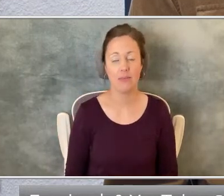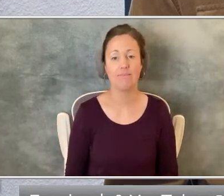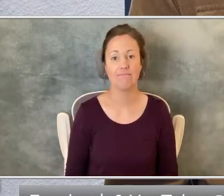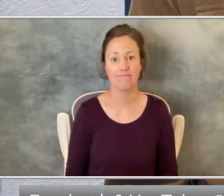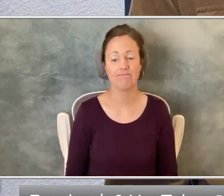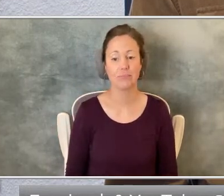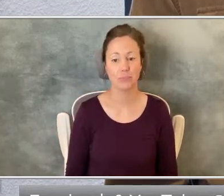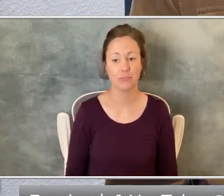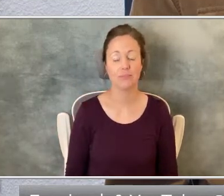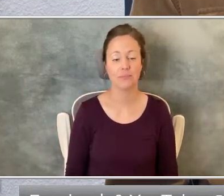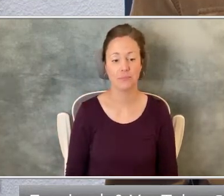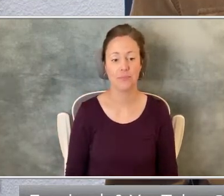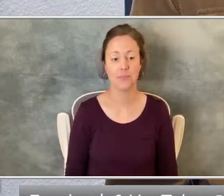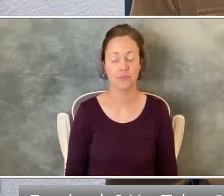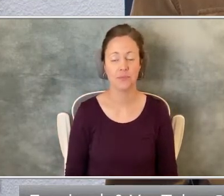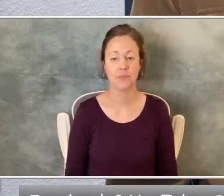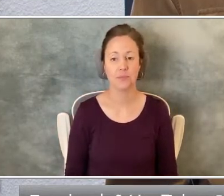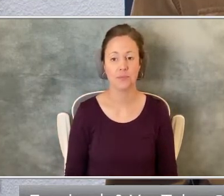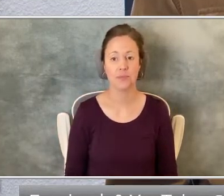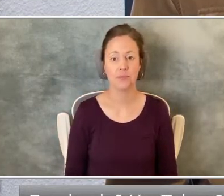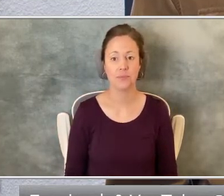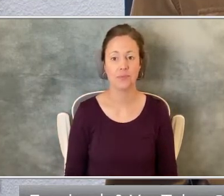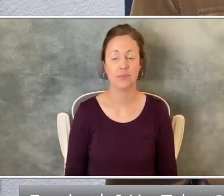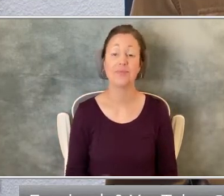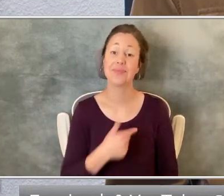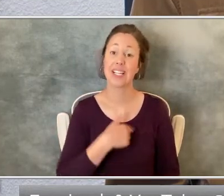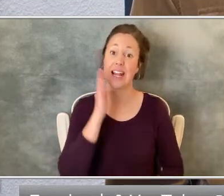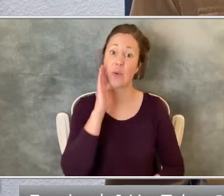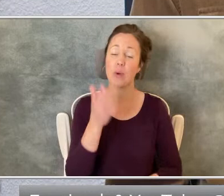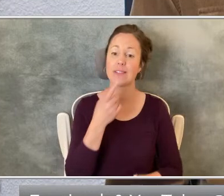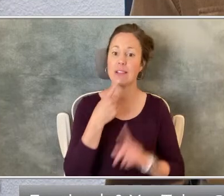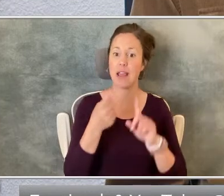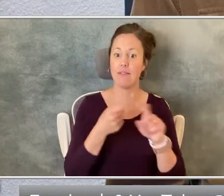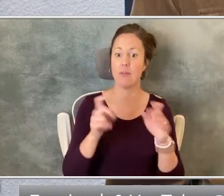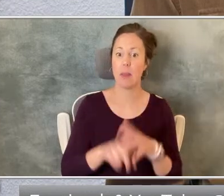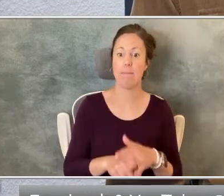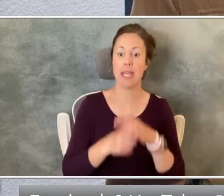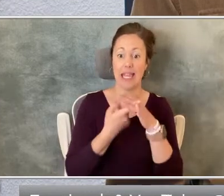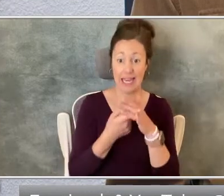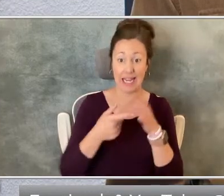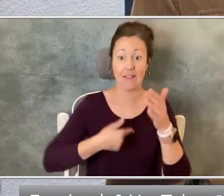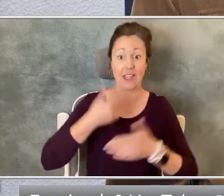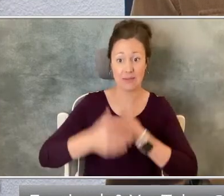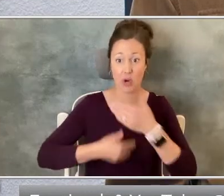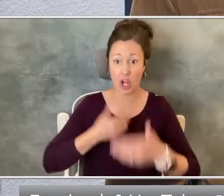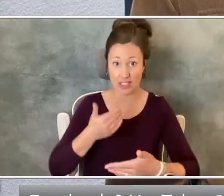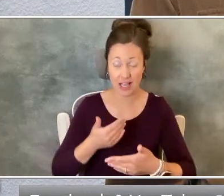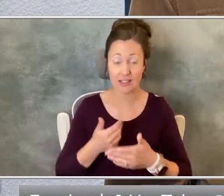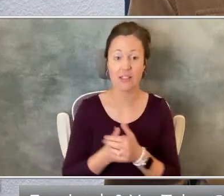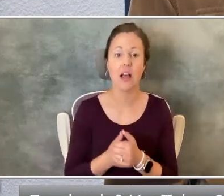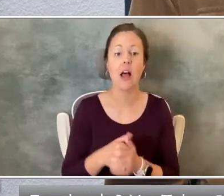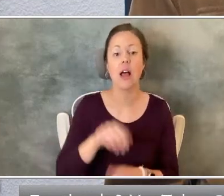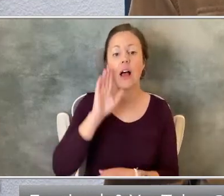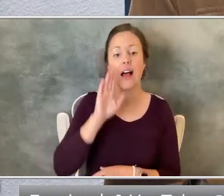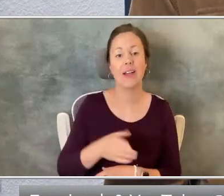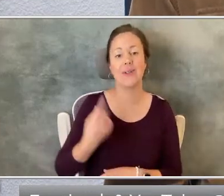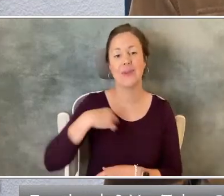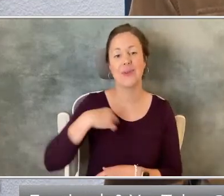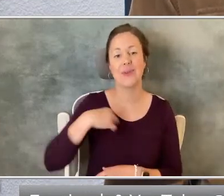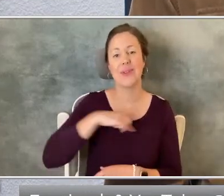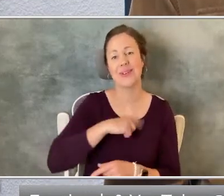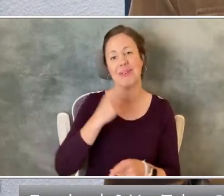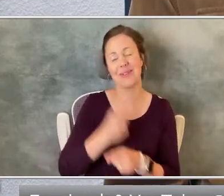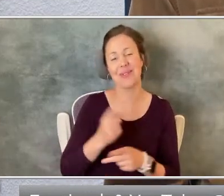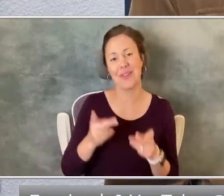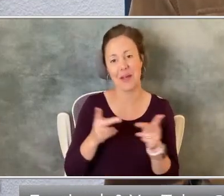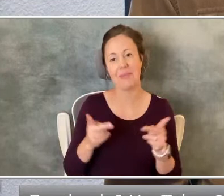And I will say from the very beginning of this whole process, I knew that we were in the right place. We were in the right